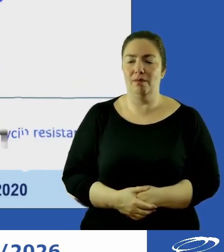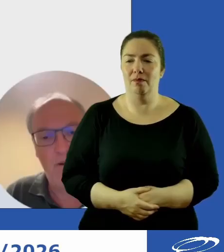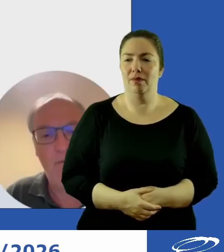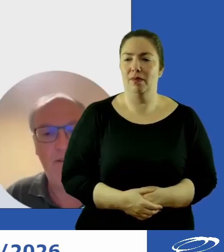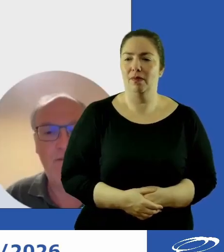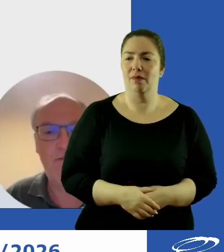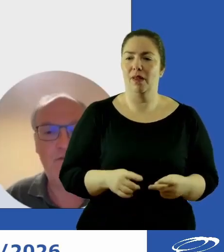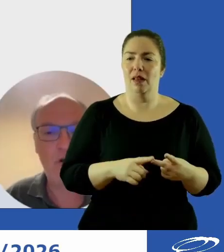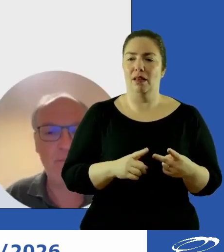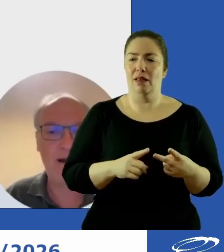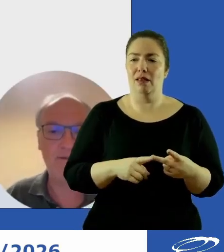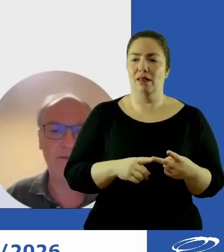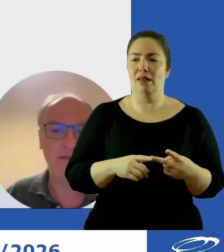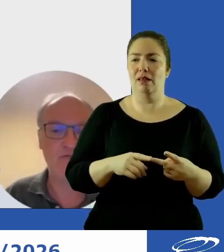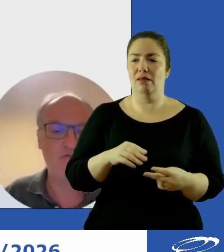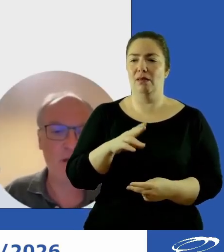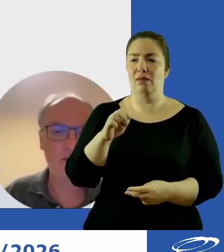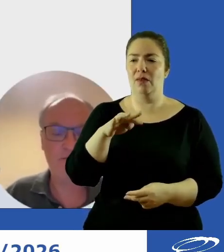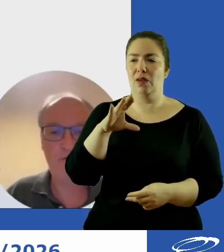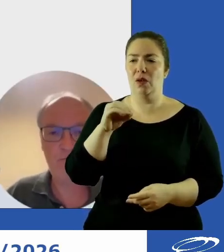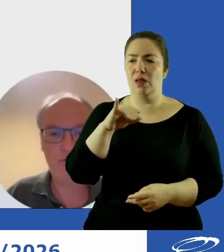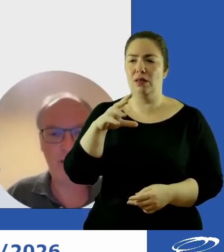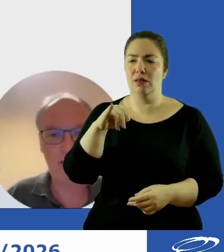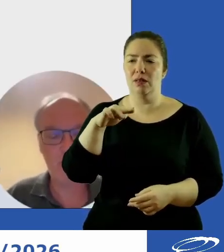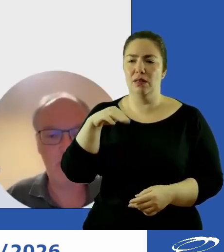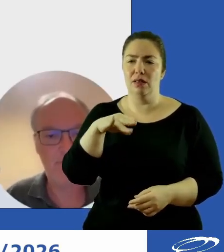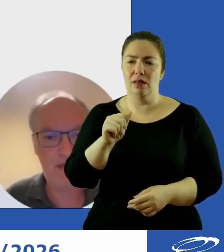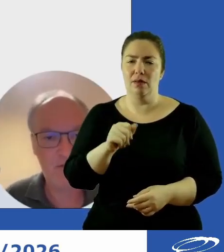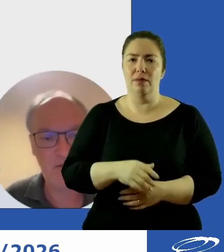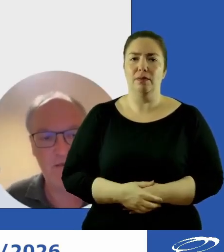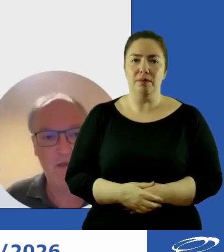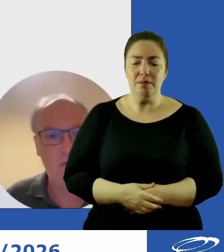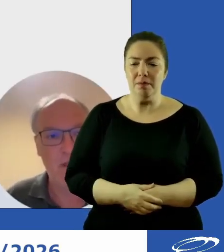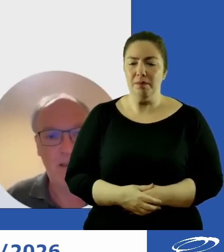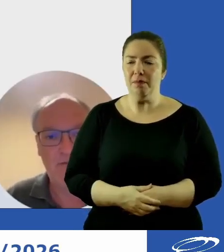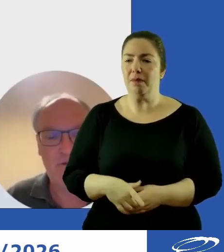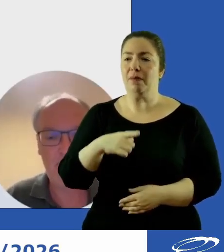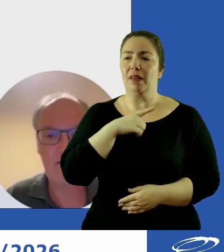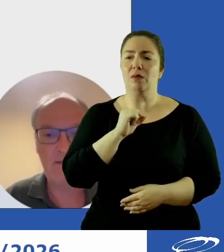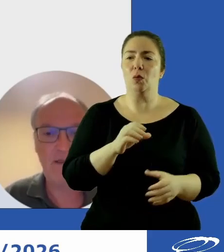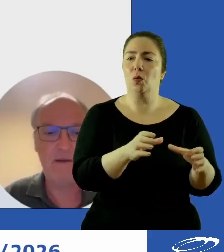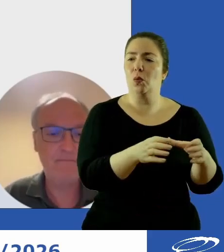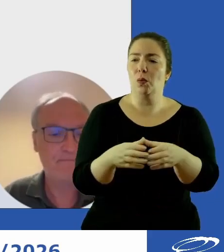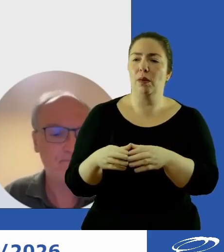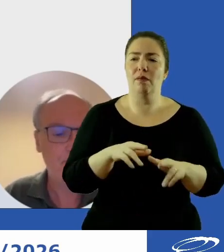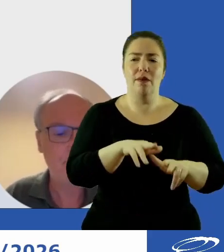when we talk about new drugs for prosthetic joint infections, we are interested